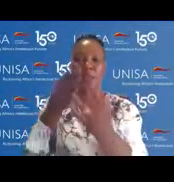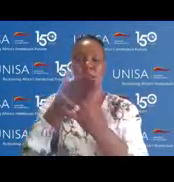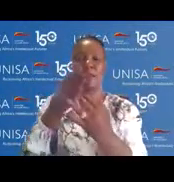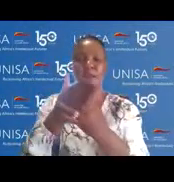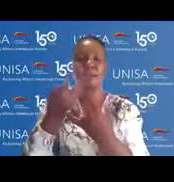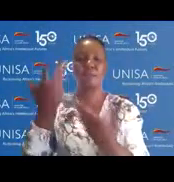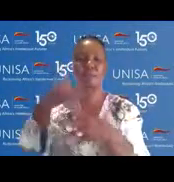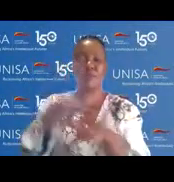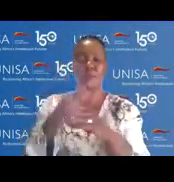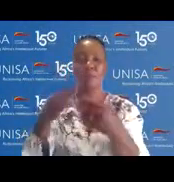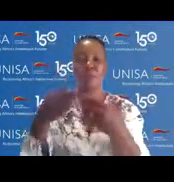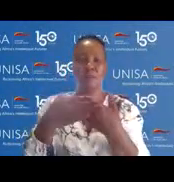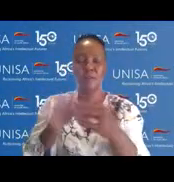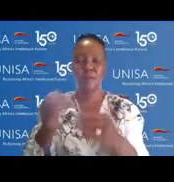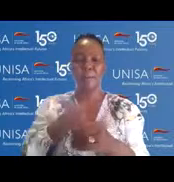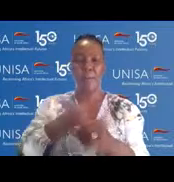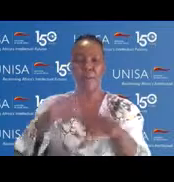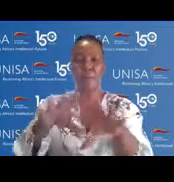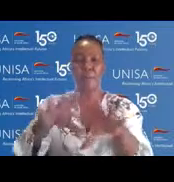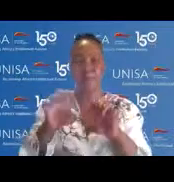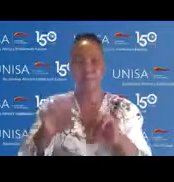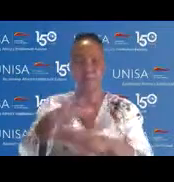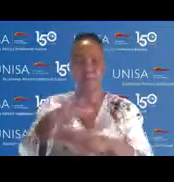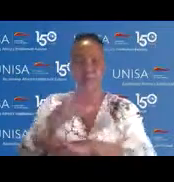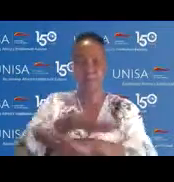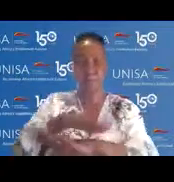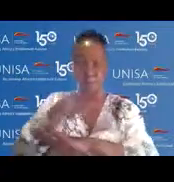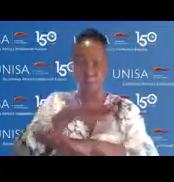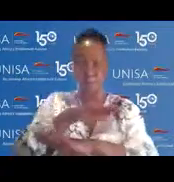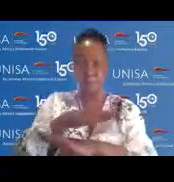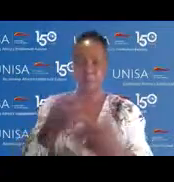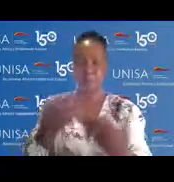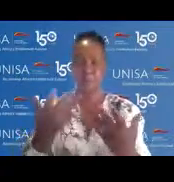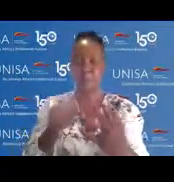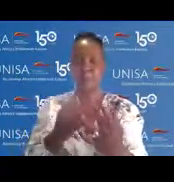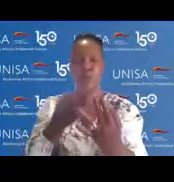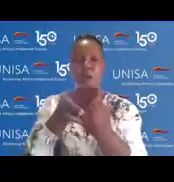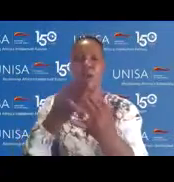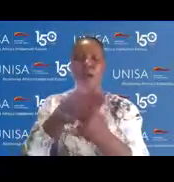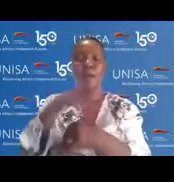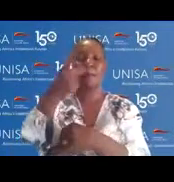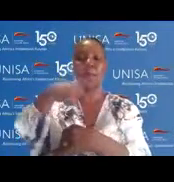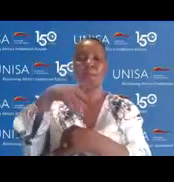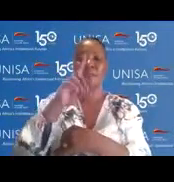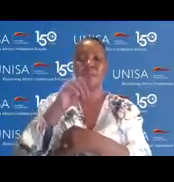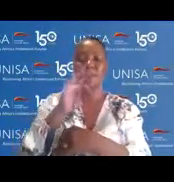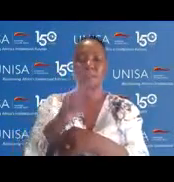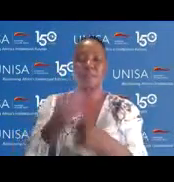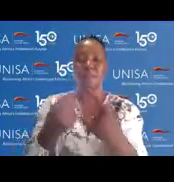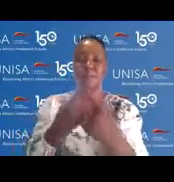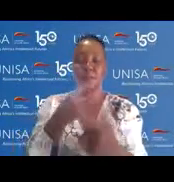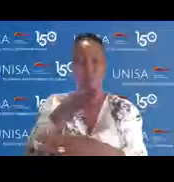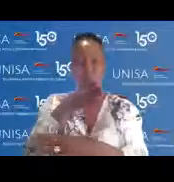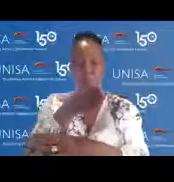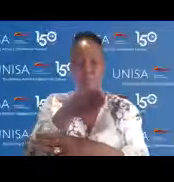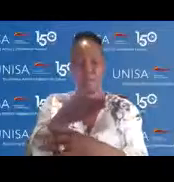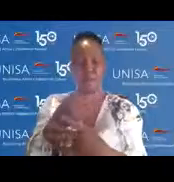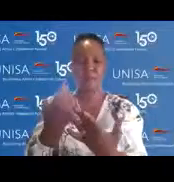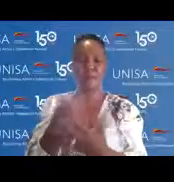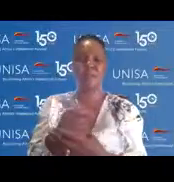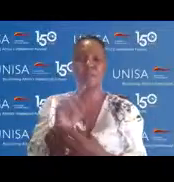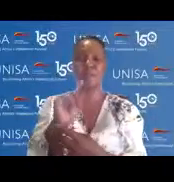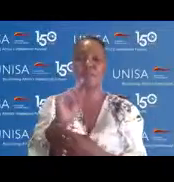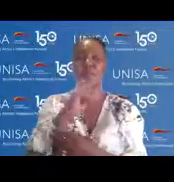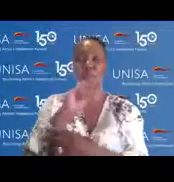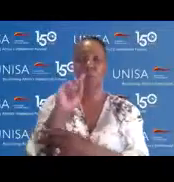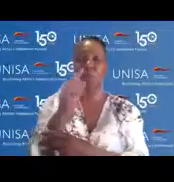My Exams platform. And you can actually access the PDF from there. So if you're only using one device,